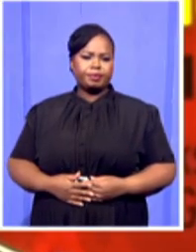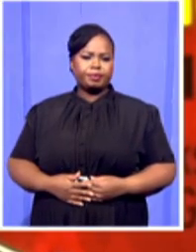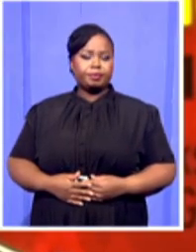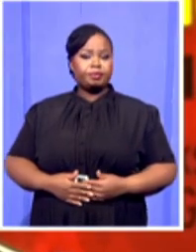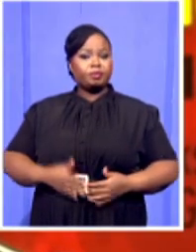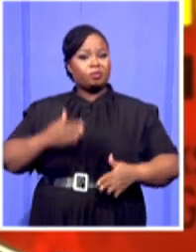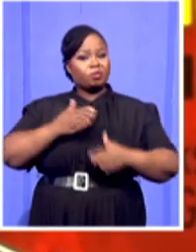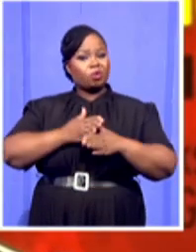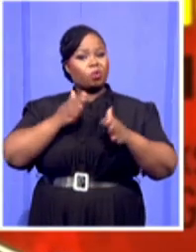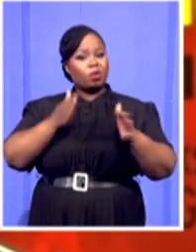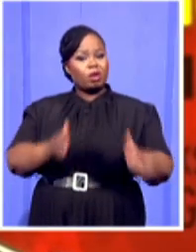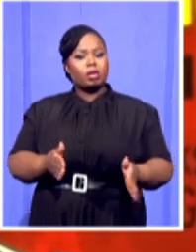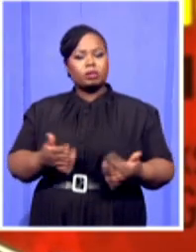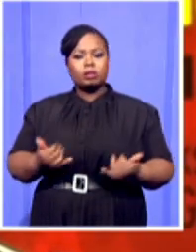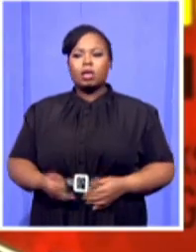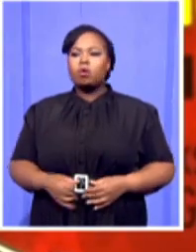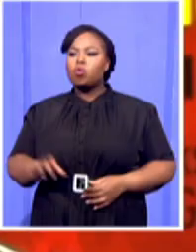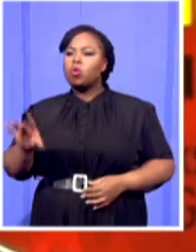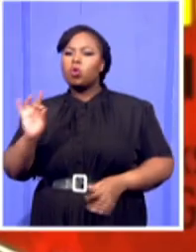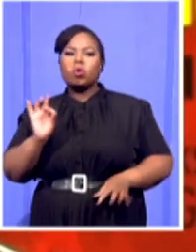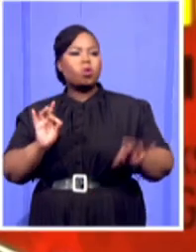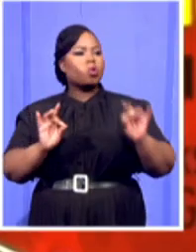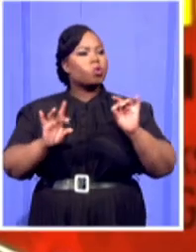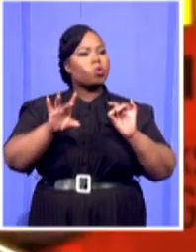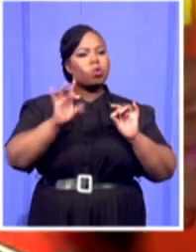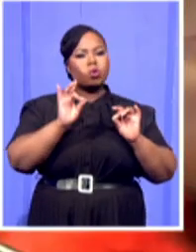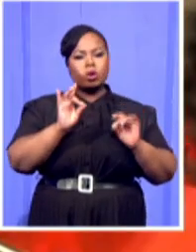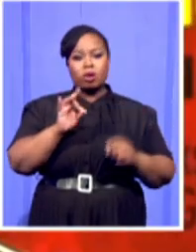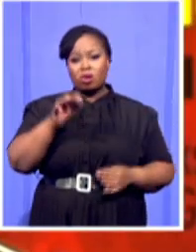Workers are being pickpocketed by the state